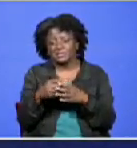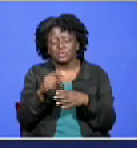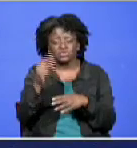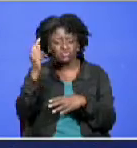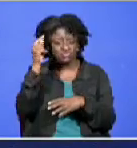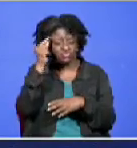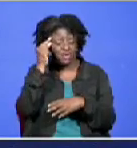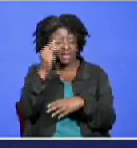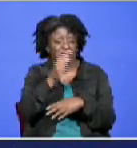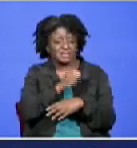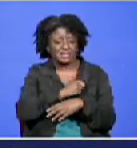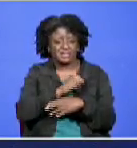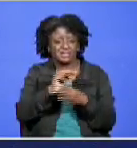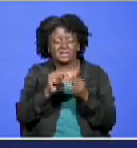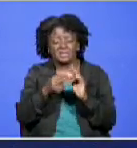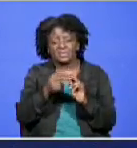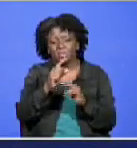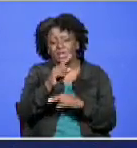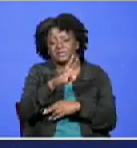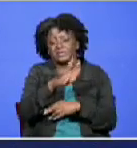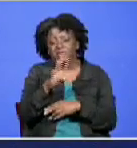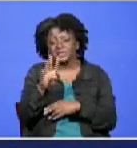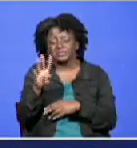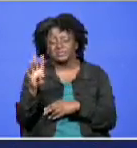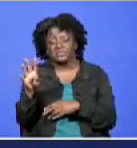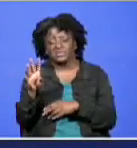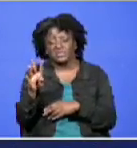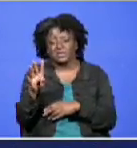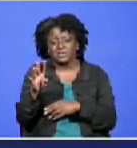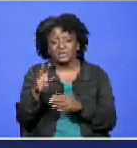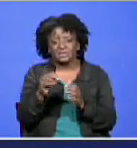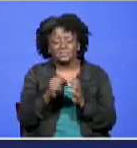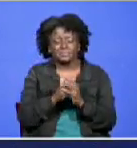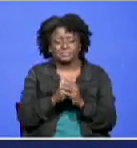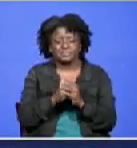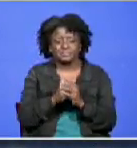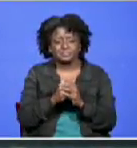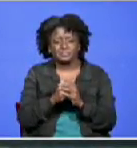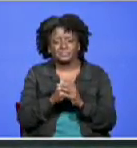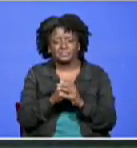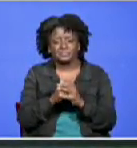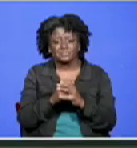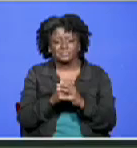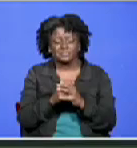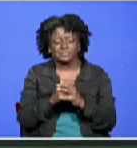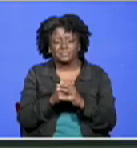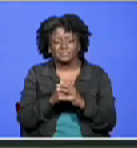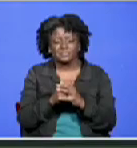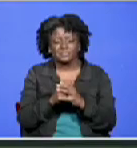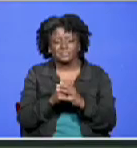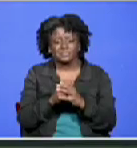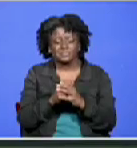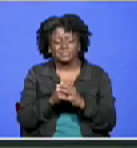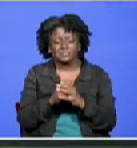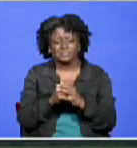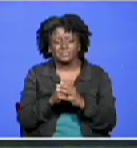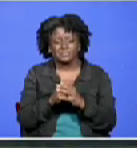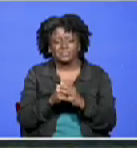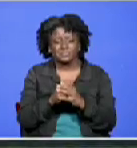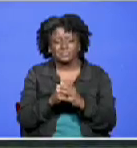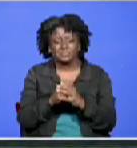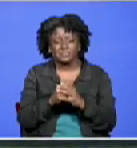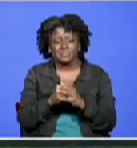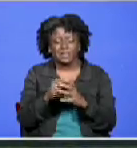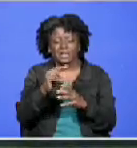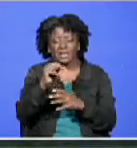in 144th, 3,070 pins and a 171 average. Well, week 1 in the NFL, all history